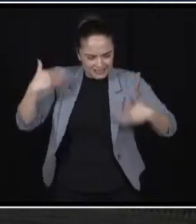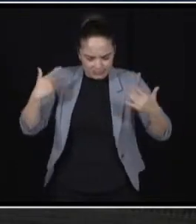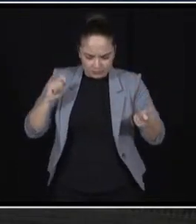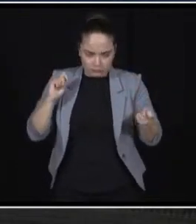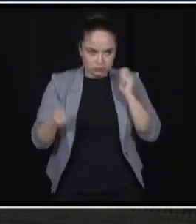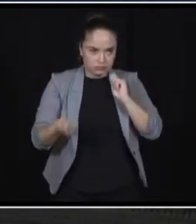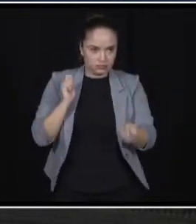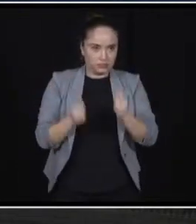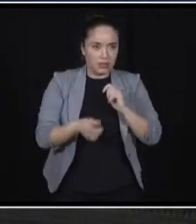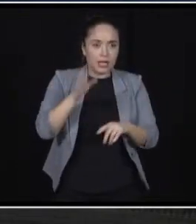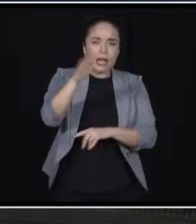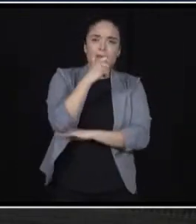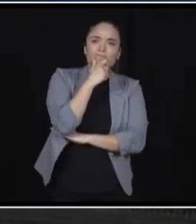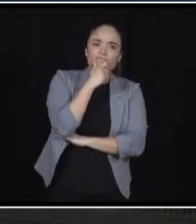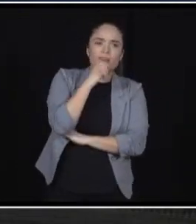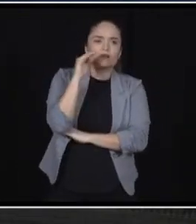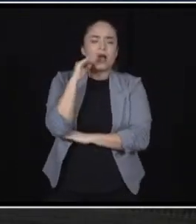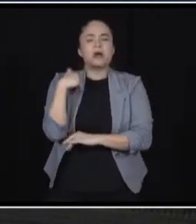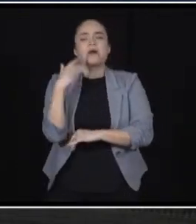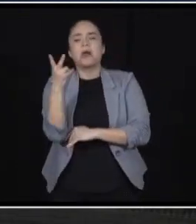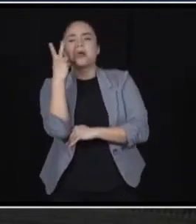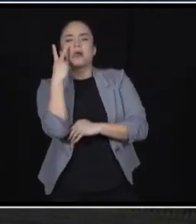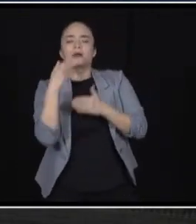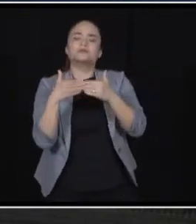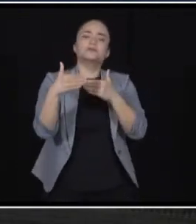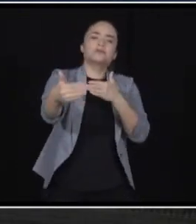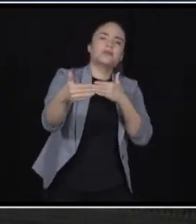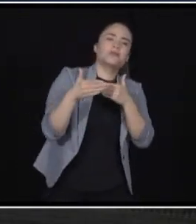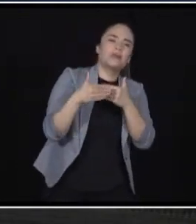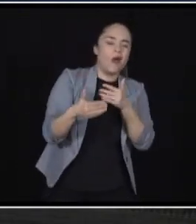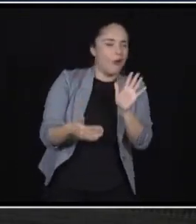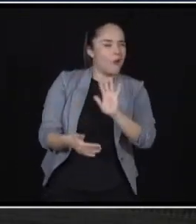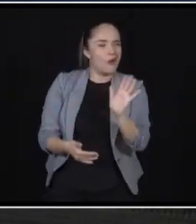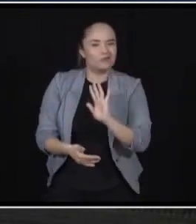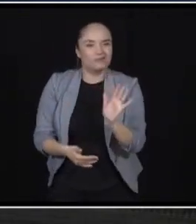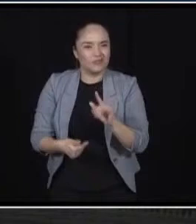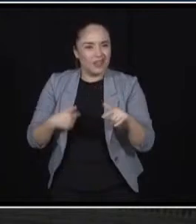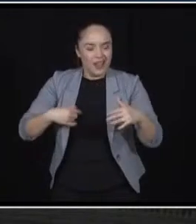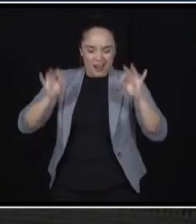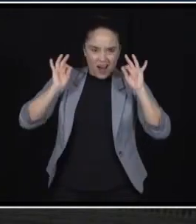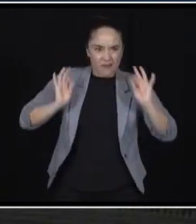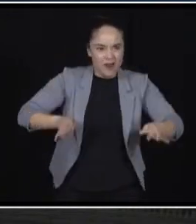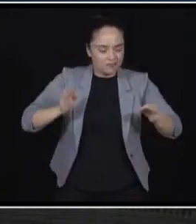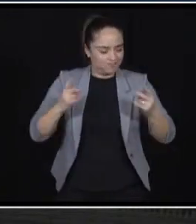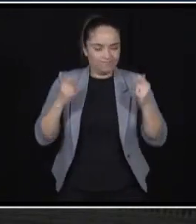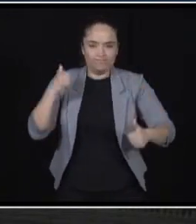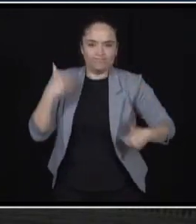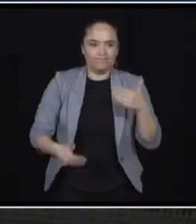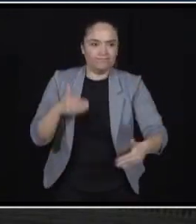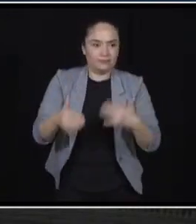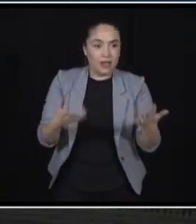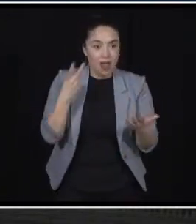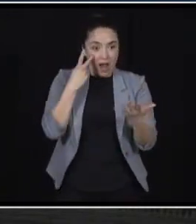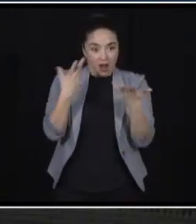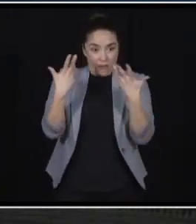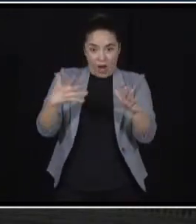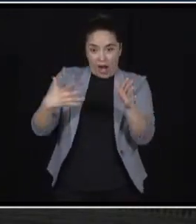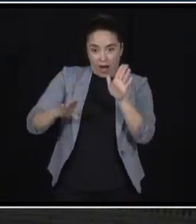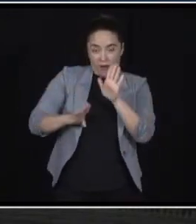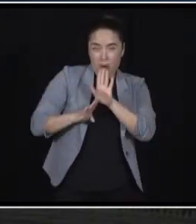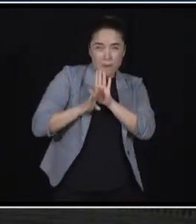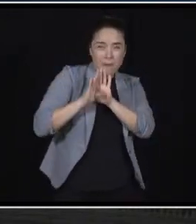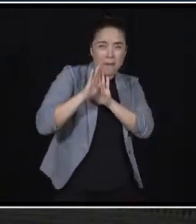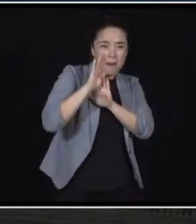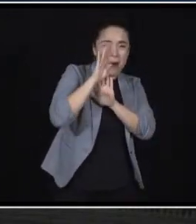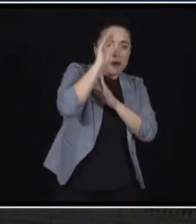more days, we moved on this one, and we made a decision as we saw more and more community cases rising rapidly and impacting our schools, which we